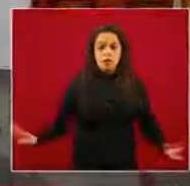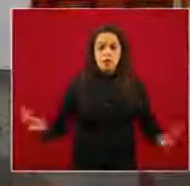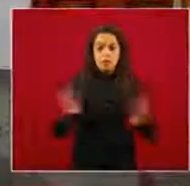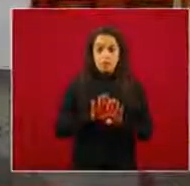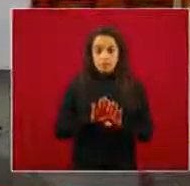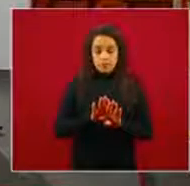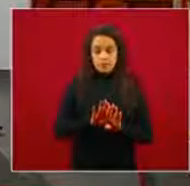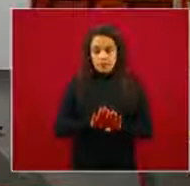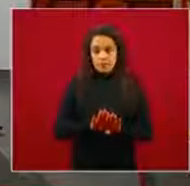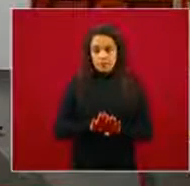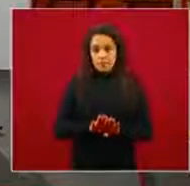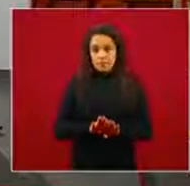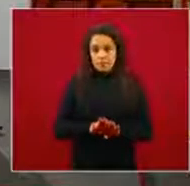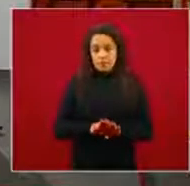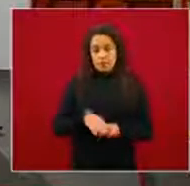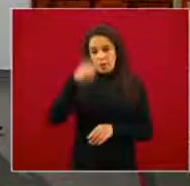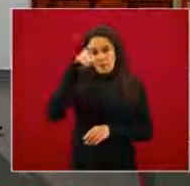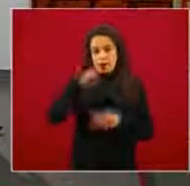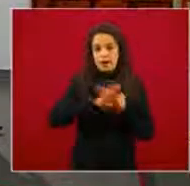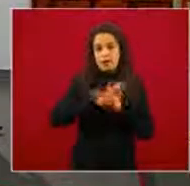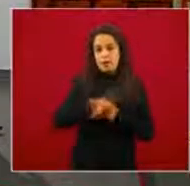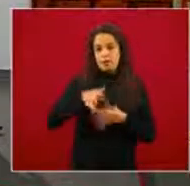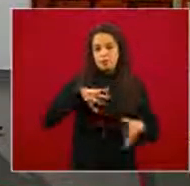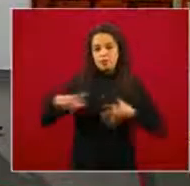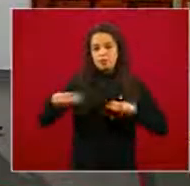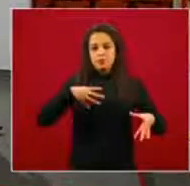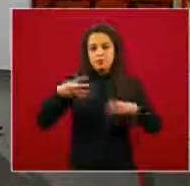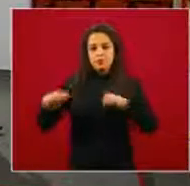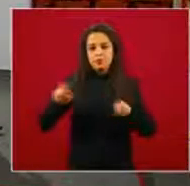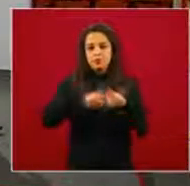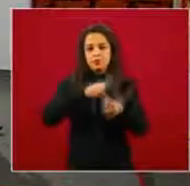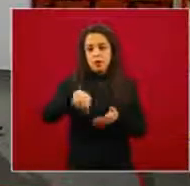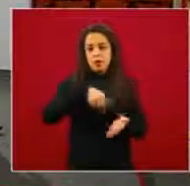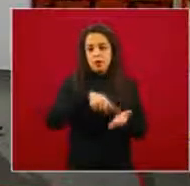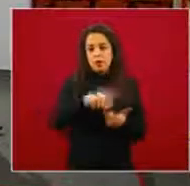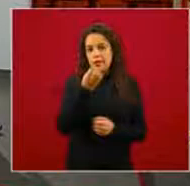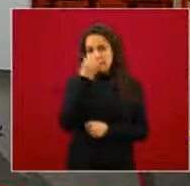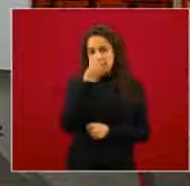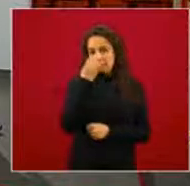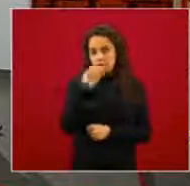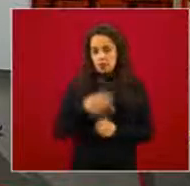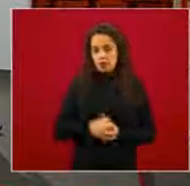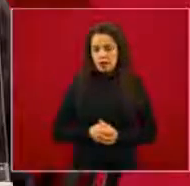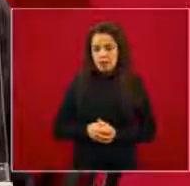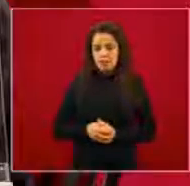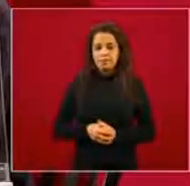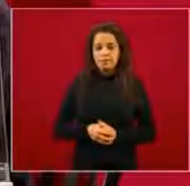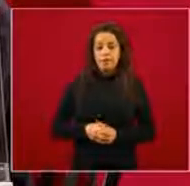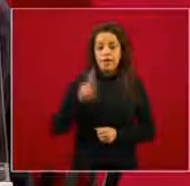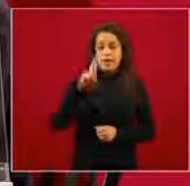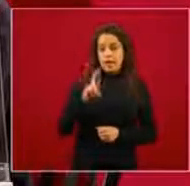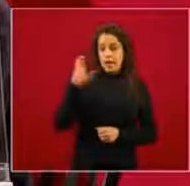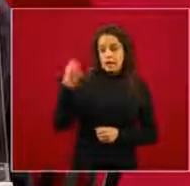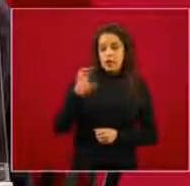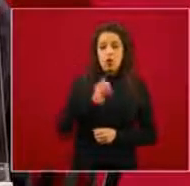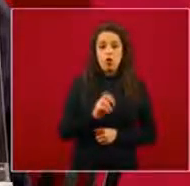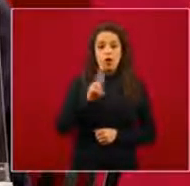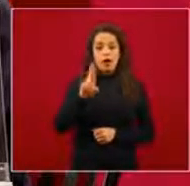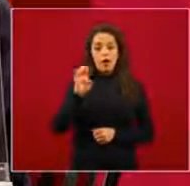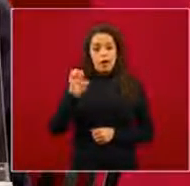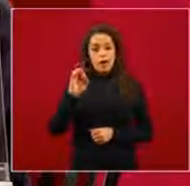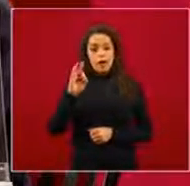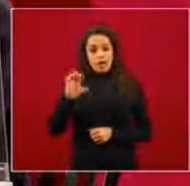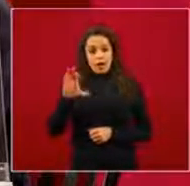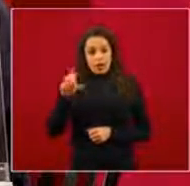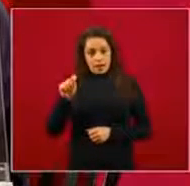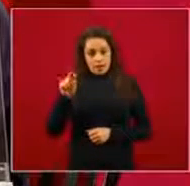of suspending the change of contagious in the school facility. About